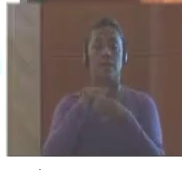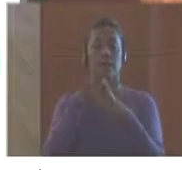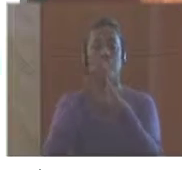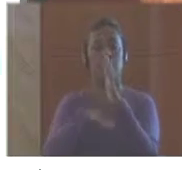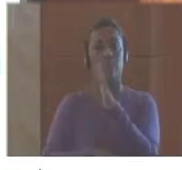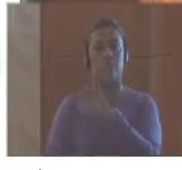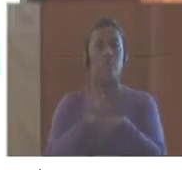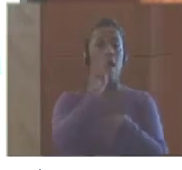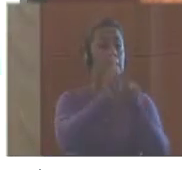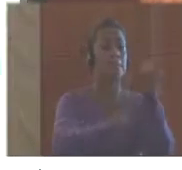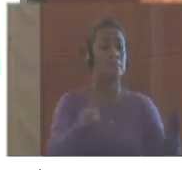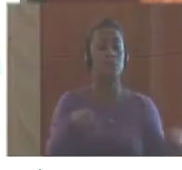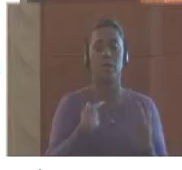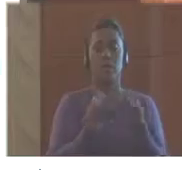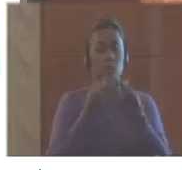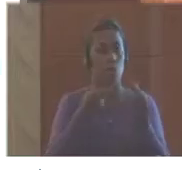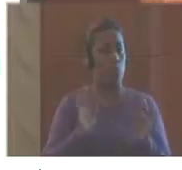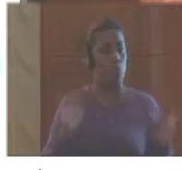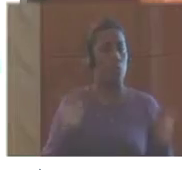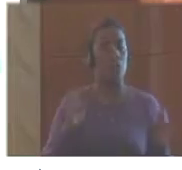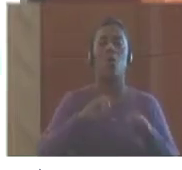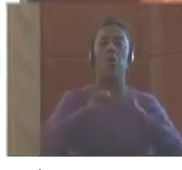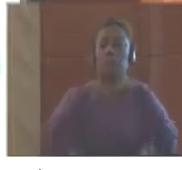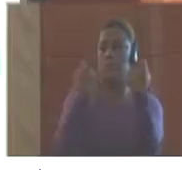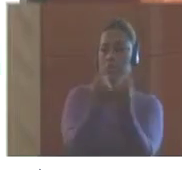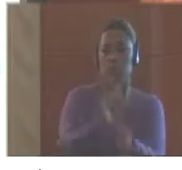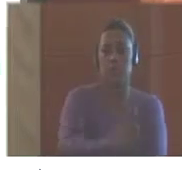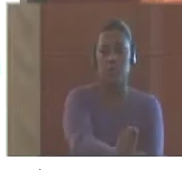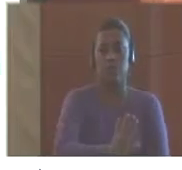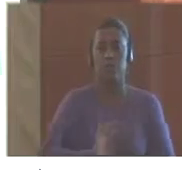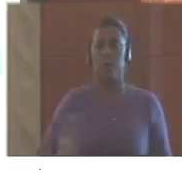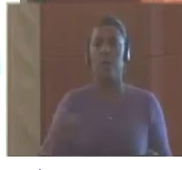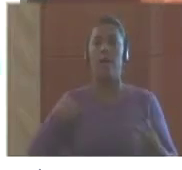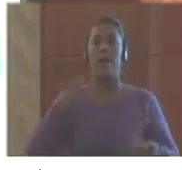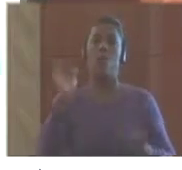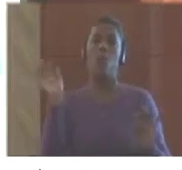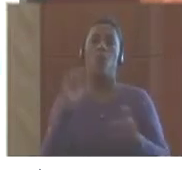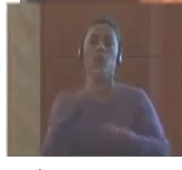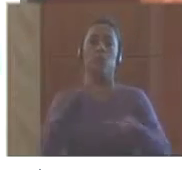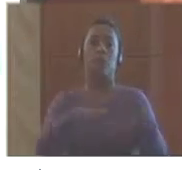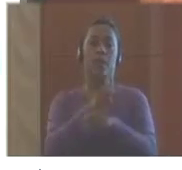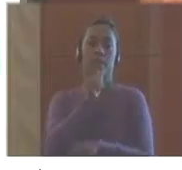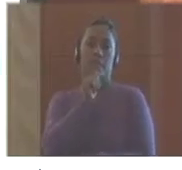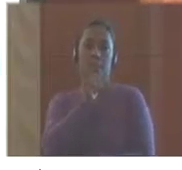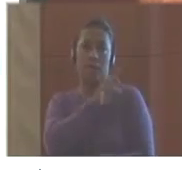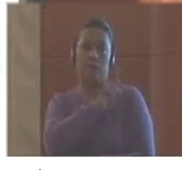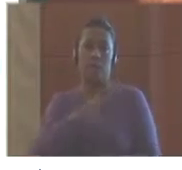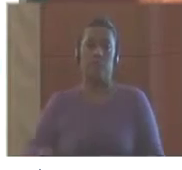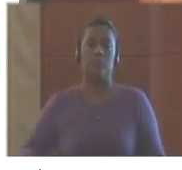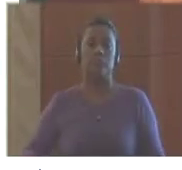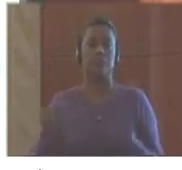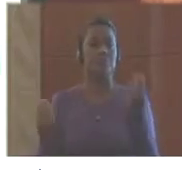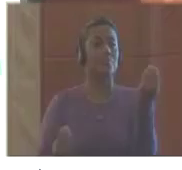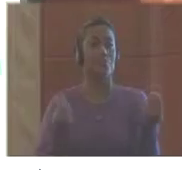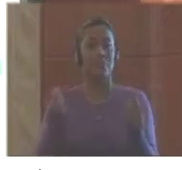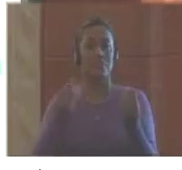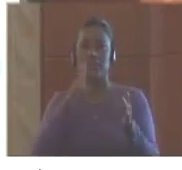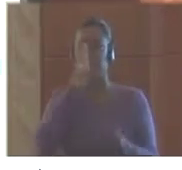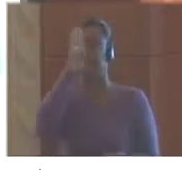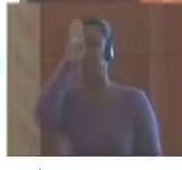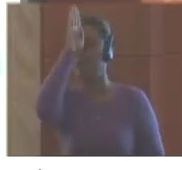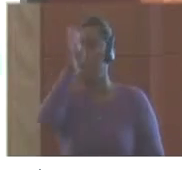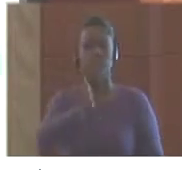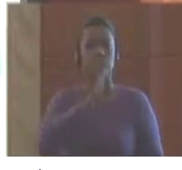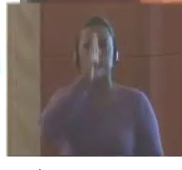DRR, include non-public agents of civil society or the private sector in this. There's also a vertical dimension. There's always a